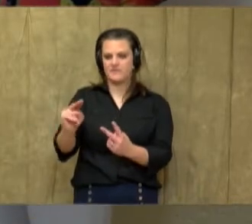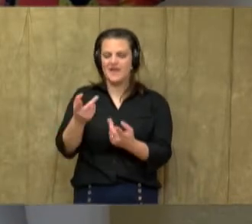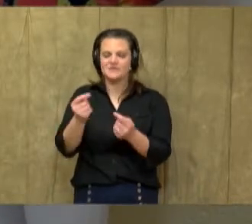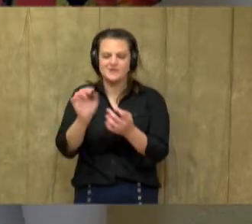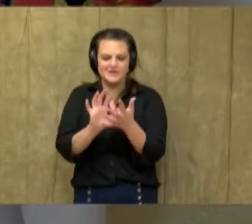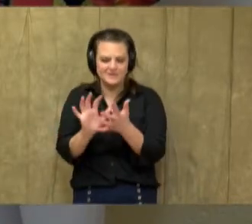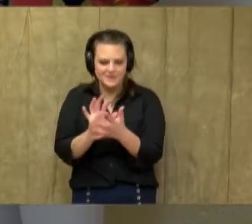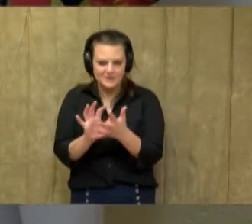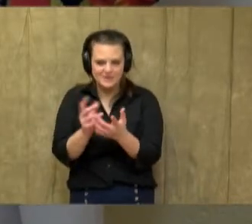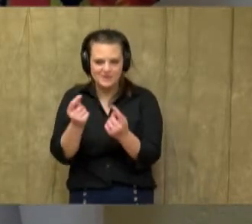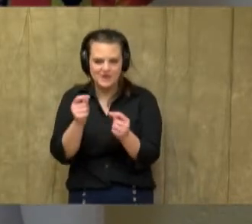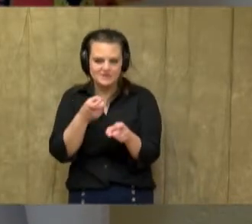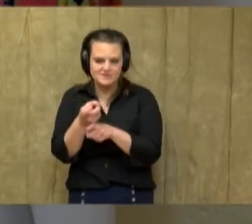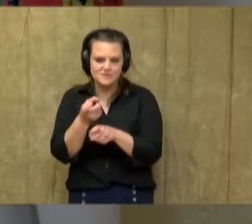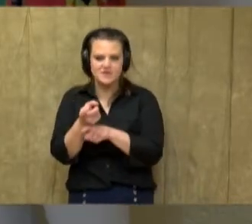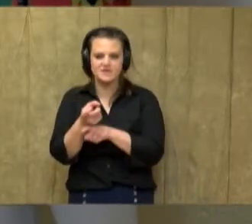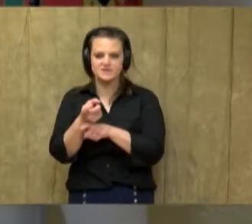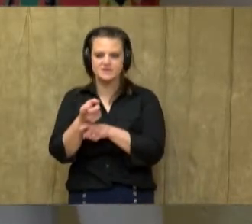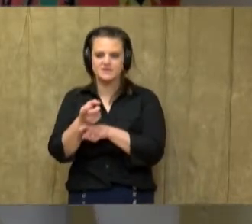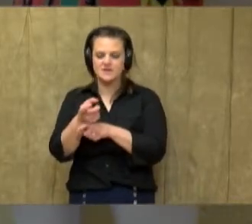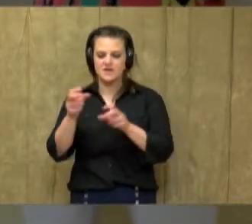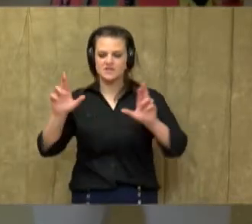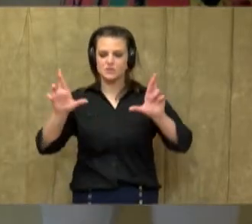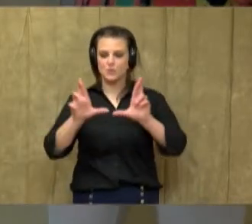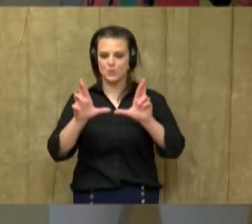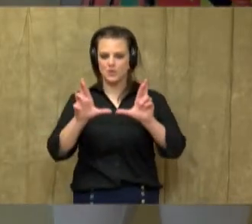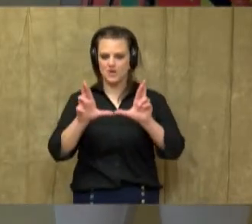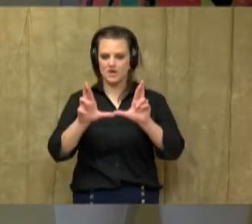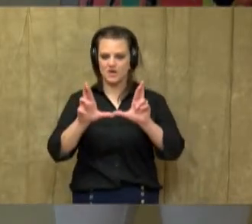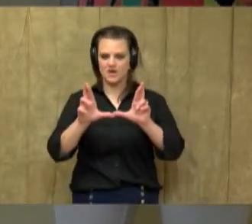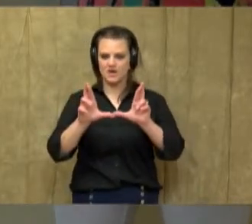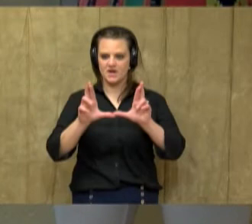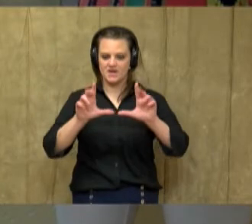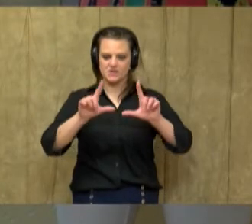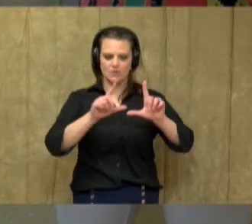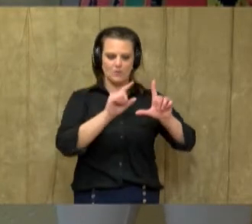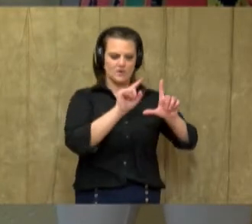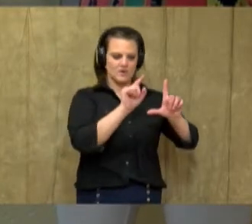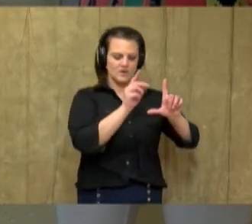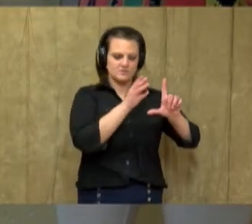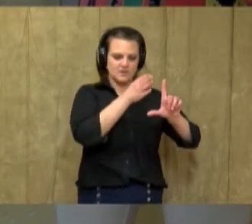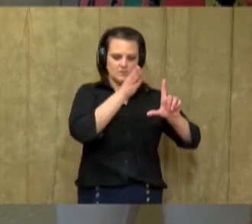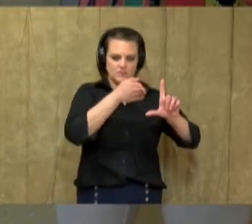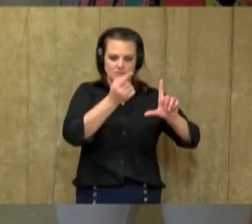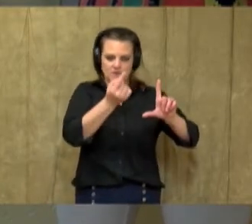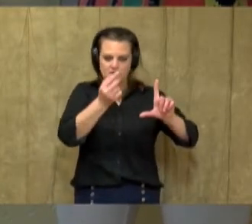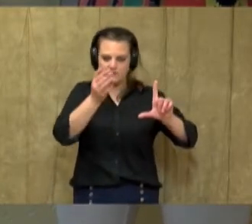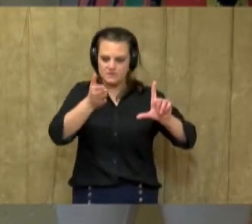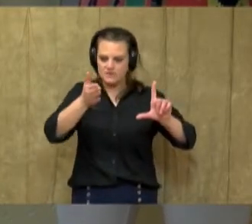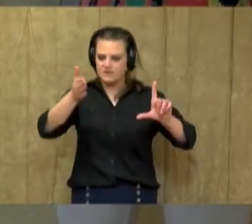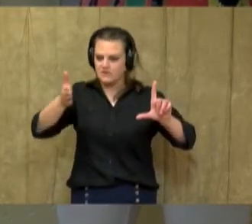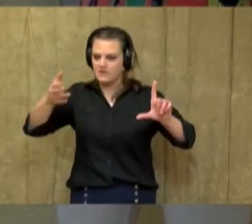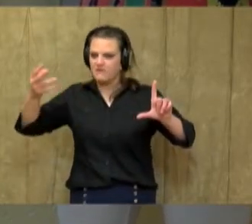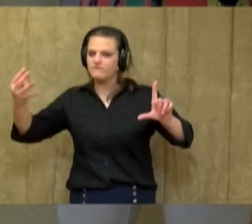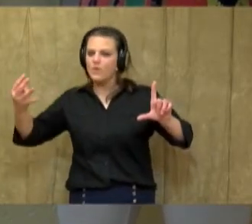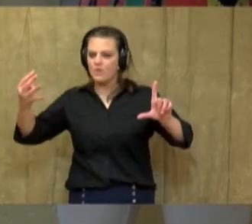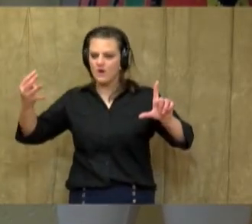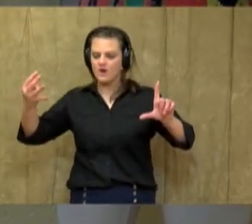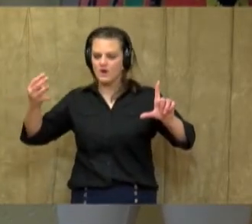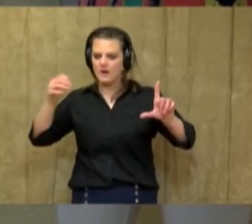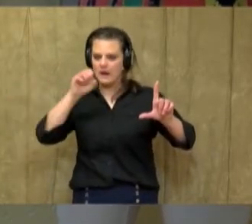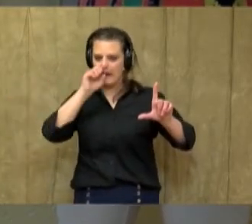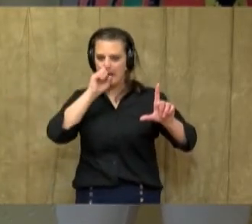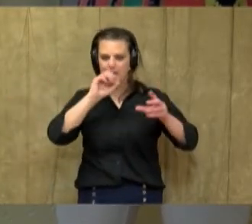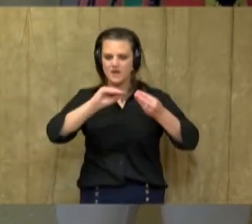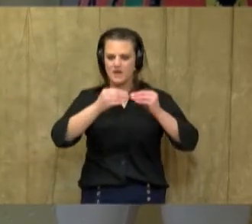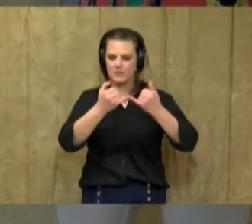confuse you and I tried to trick you because this ruler here goes all the way up to 4. But remember, number lines are infinite. They